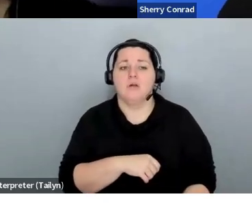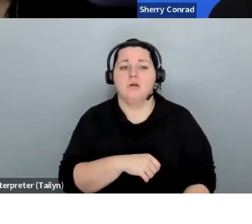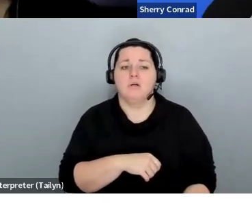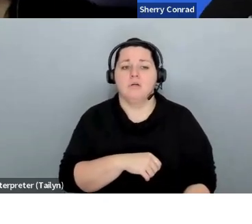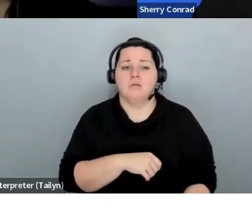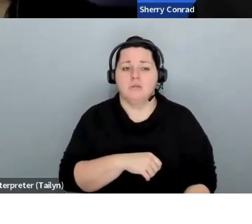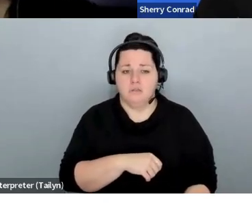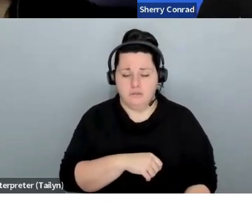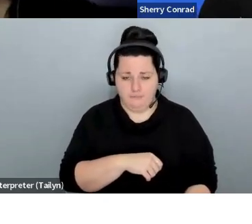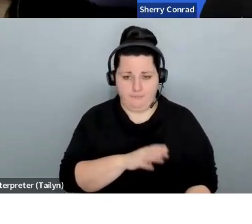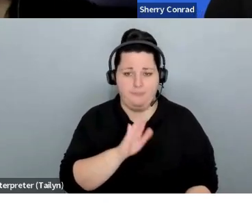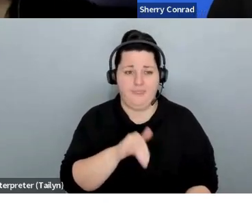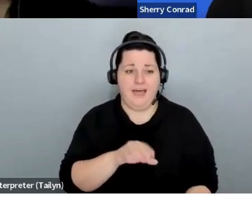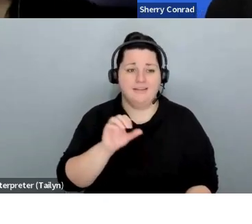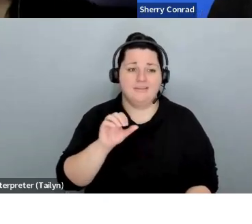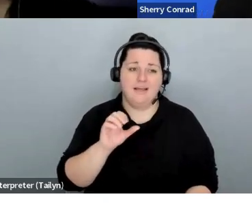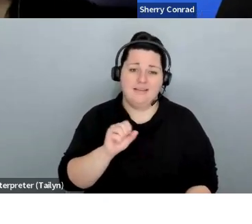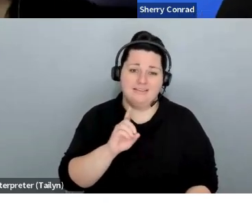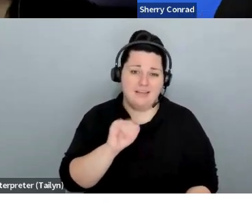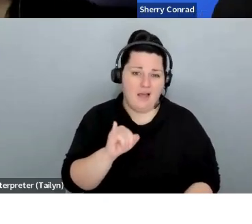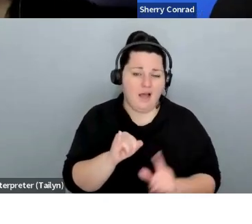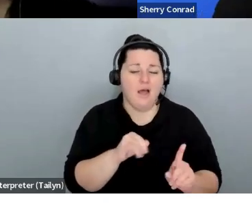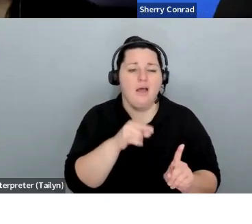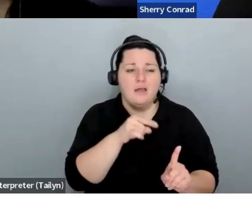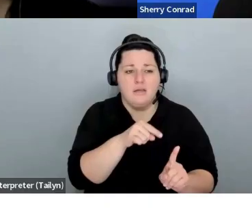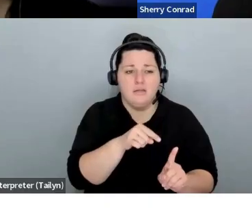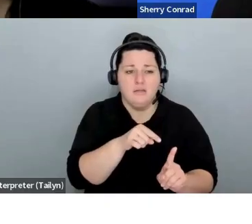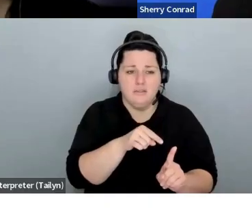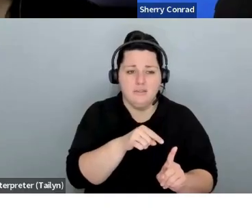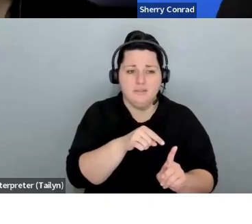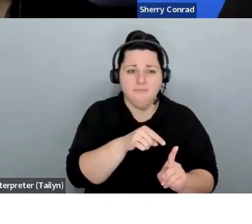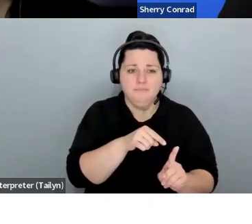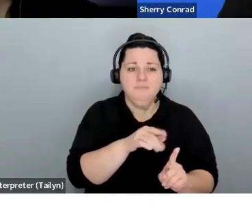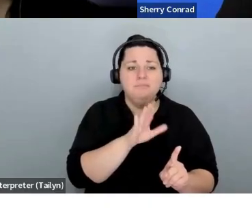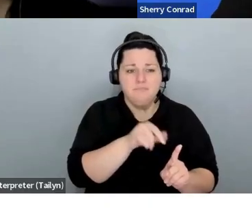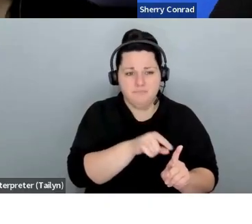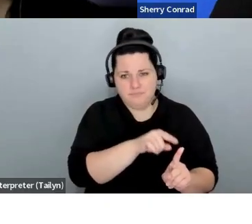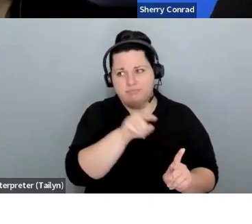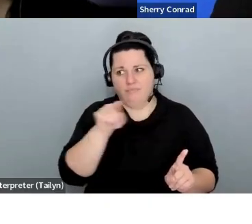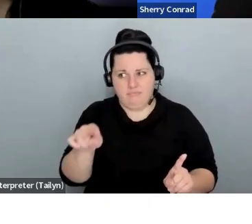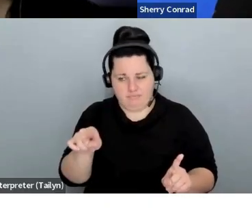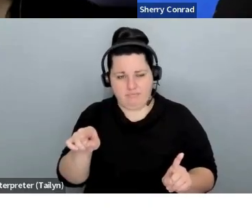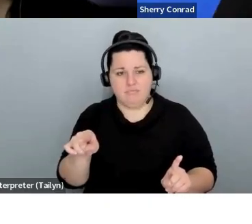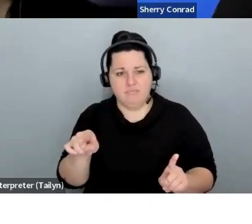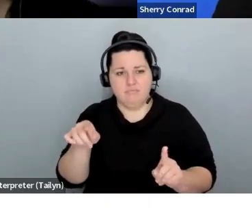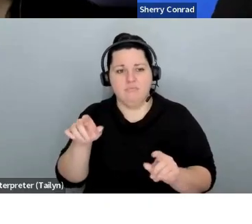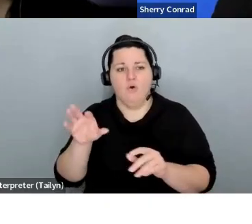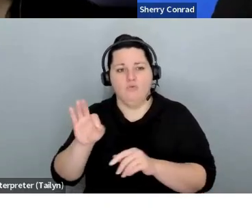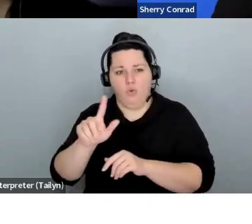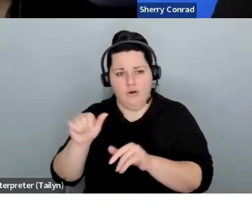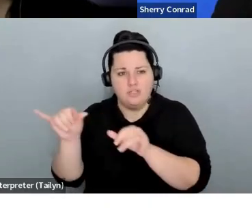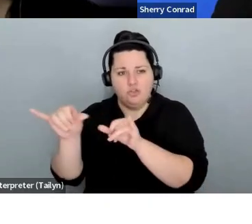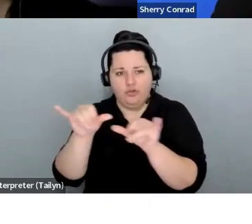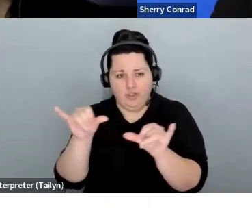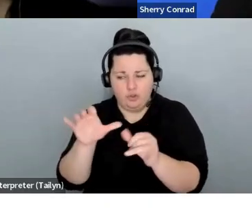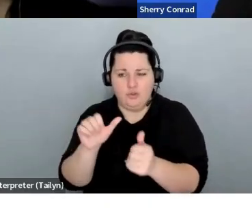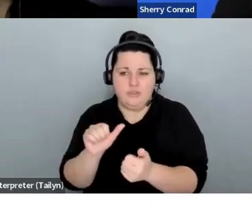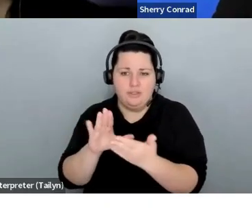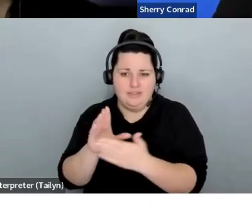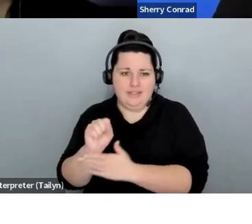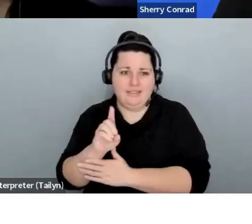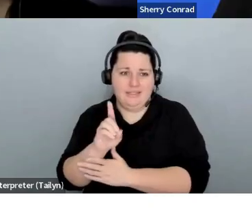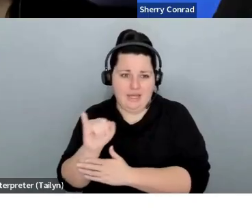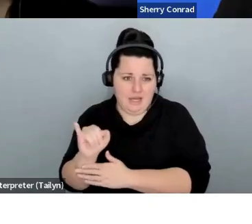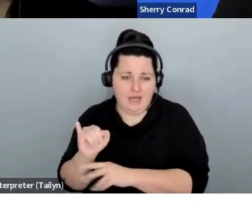also, the specially designed instruction also points to those Florida standards addressing specially designed instruction,